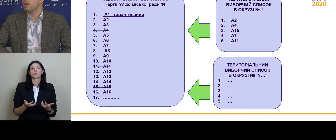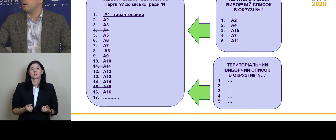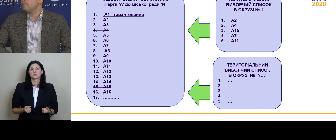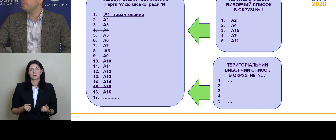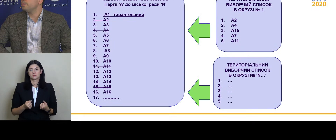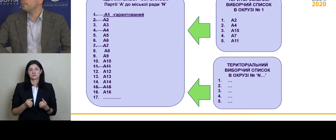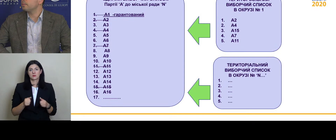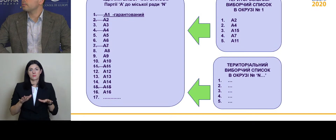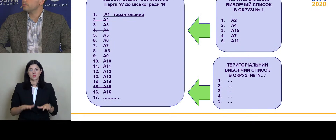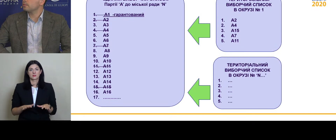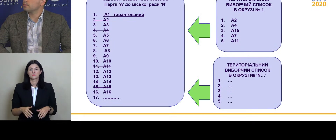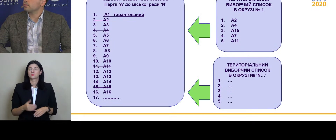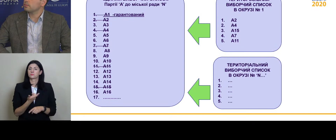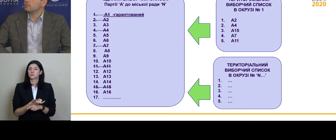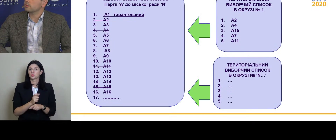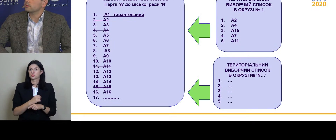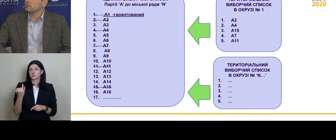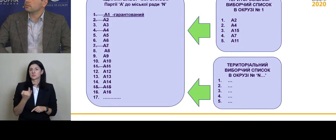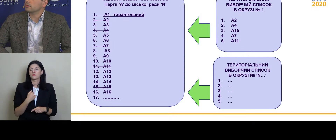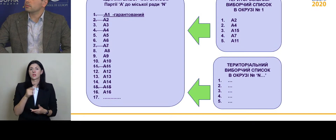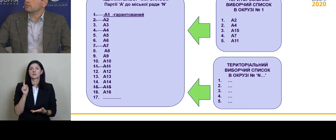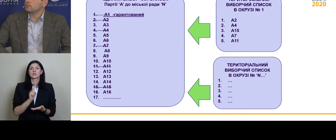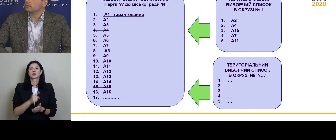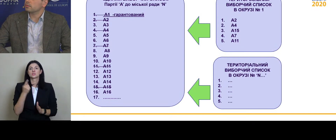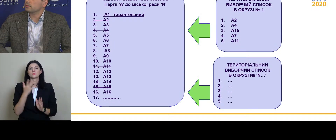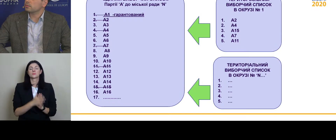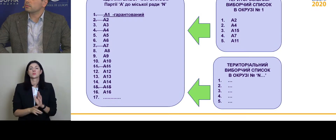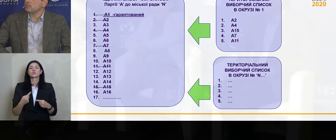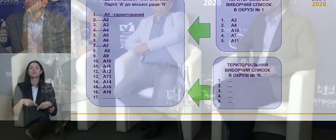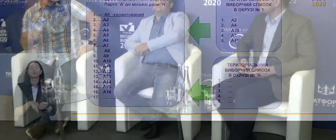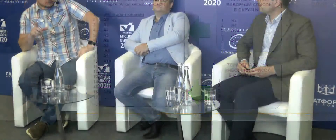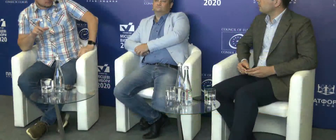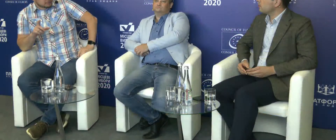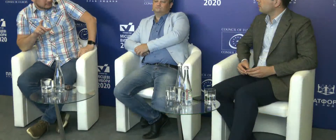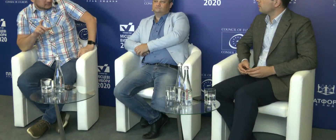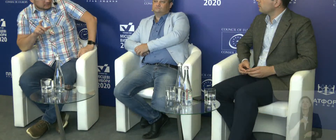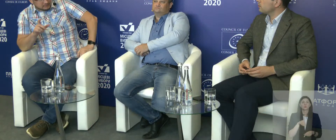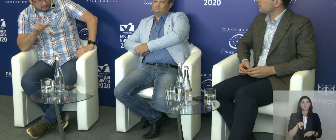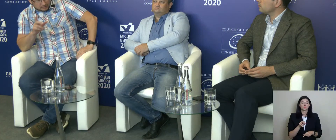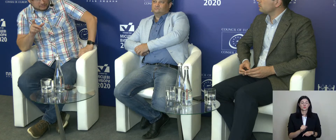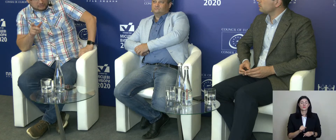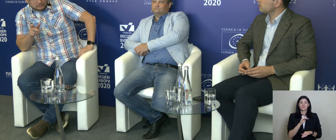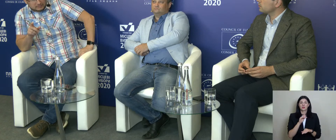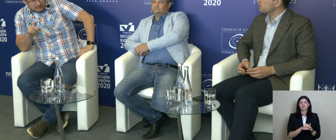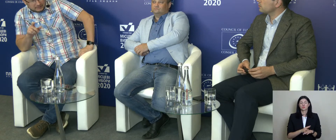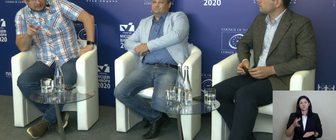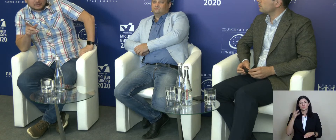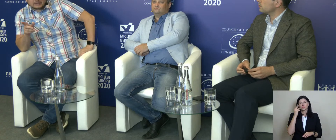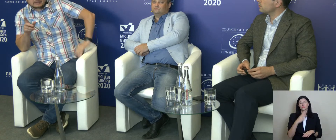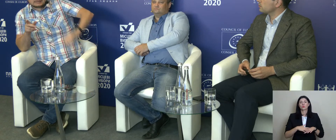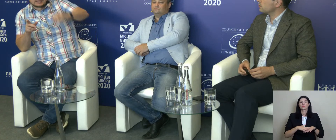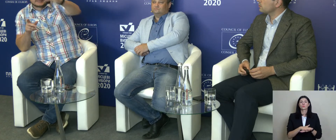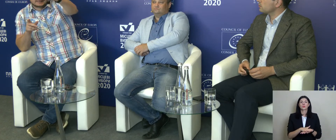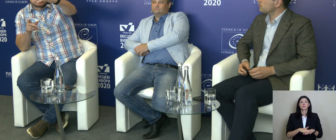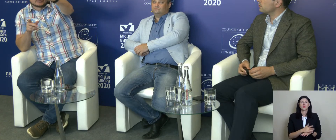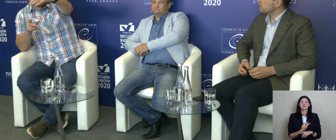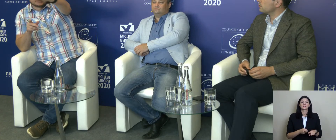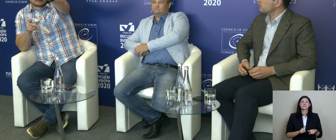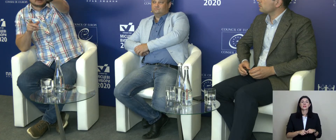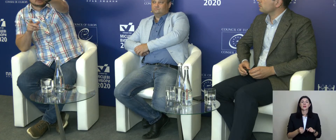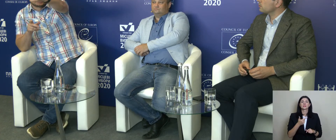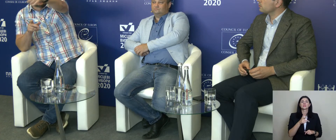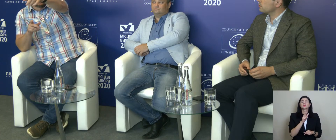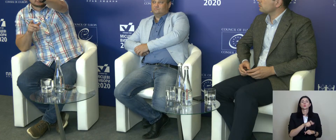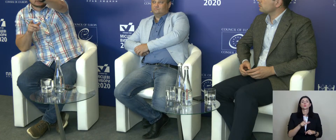into account those who received the mandate. Finally, I understood what magnitude is. So